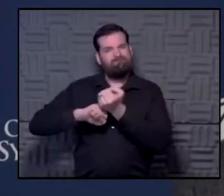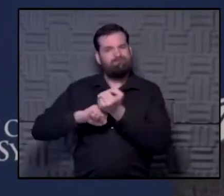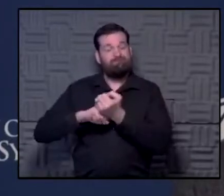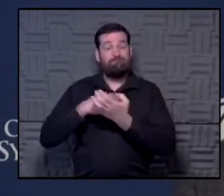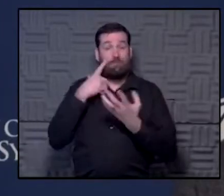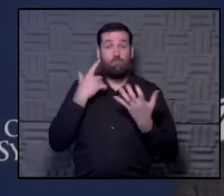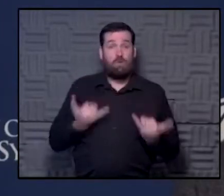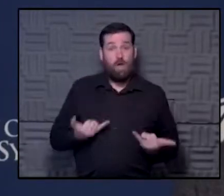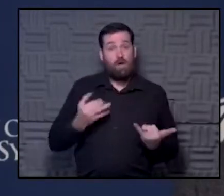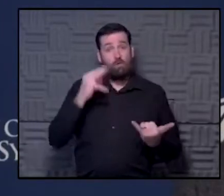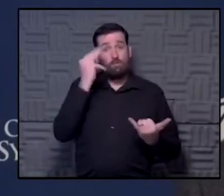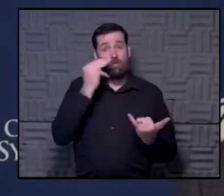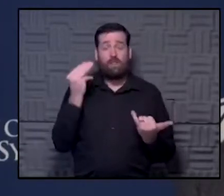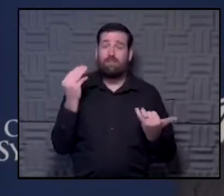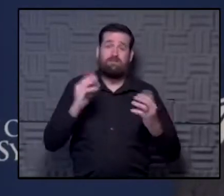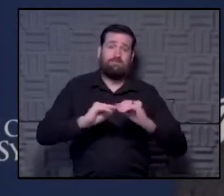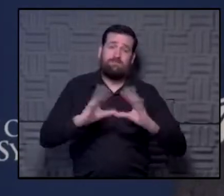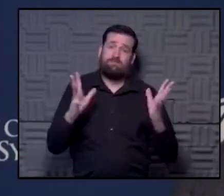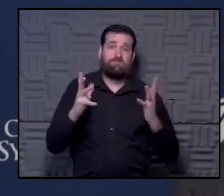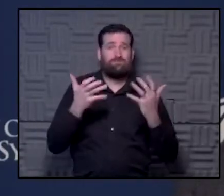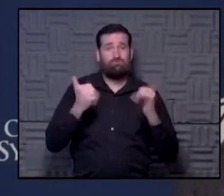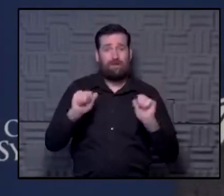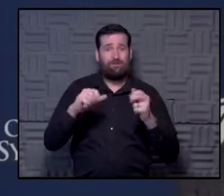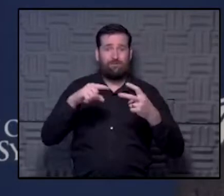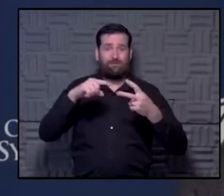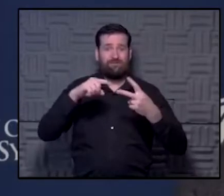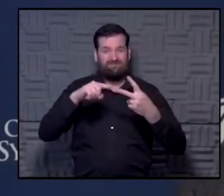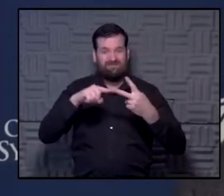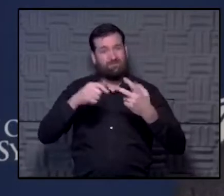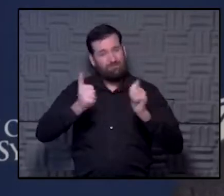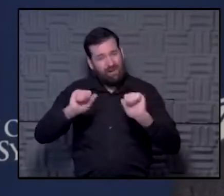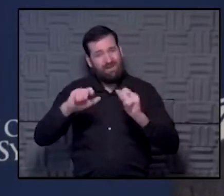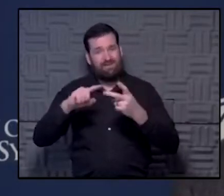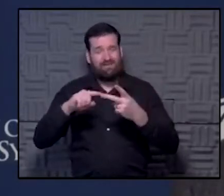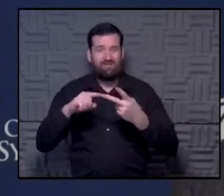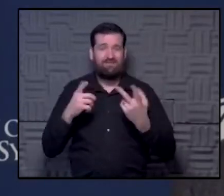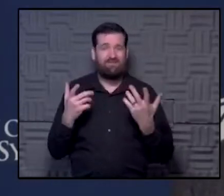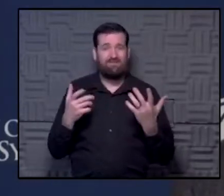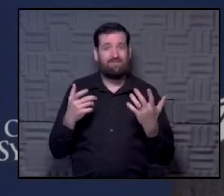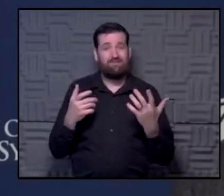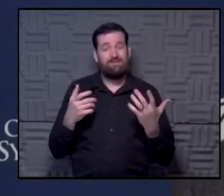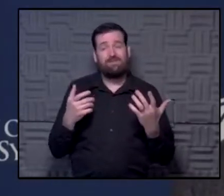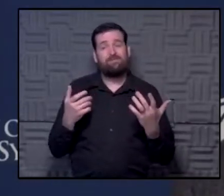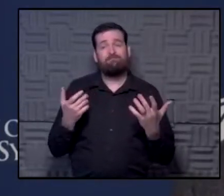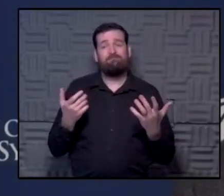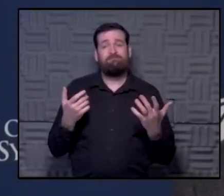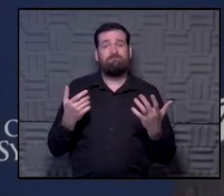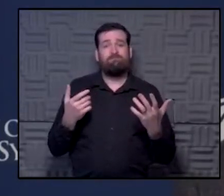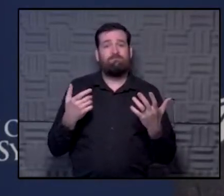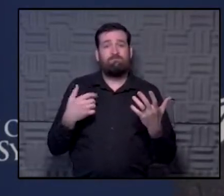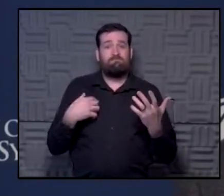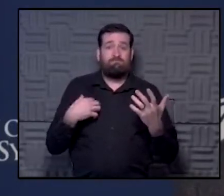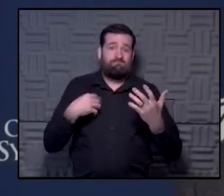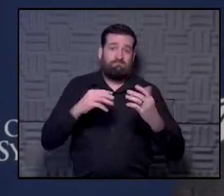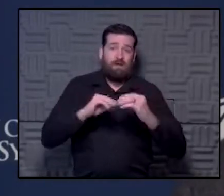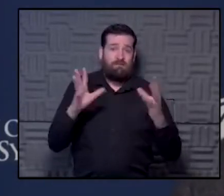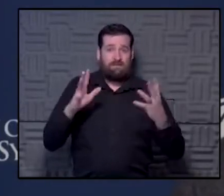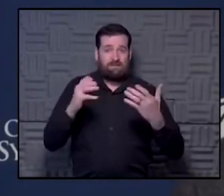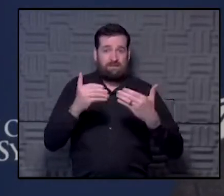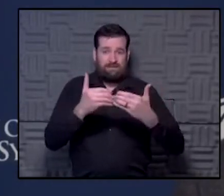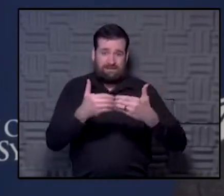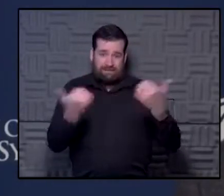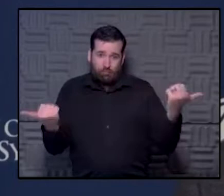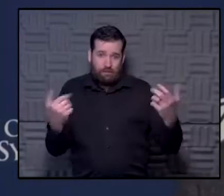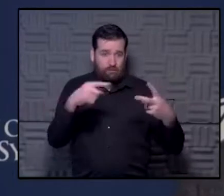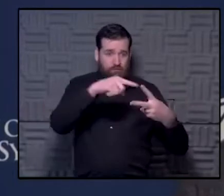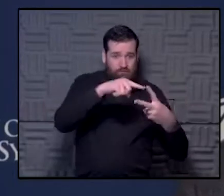right now, Michelle is clearly trying to be in that restoration orientation, and there is no clear-cut delineation between the